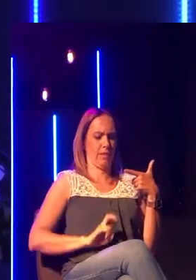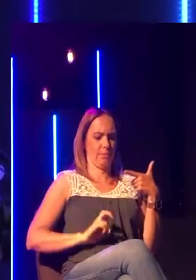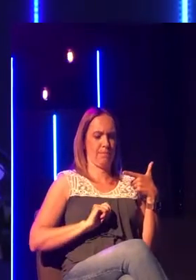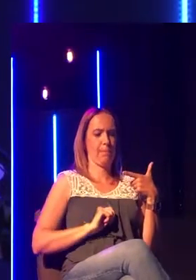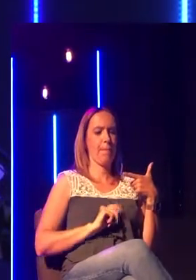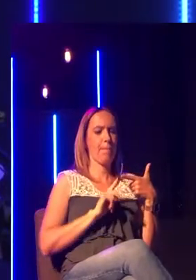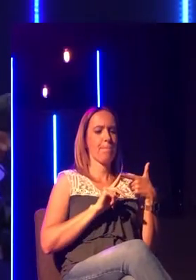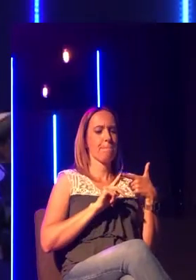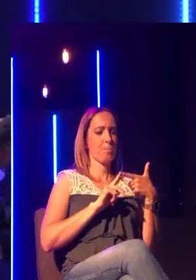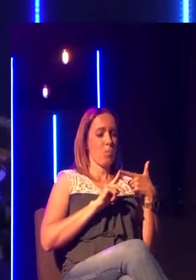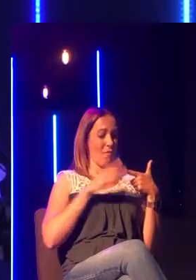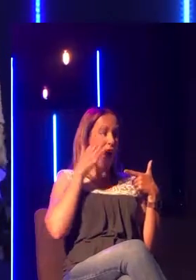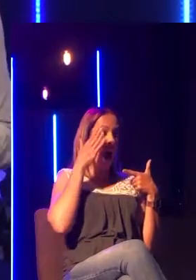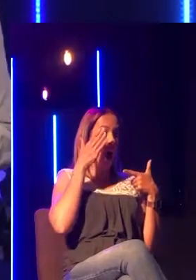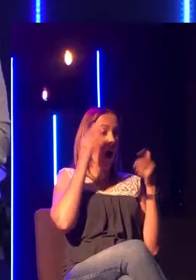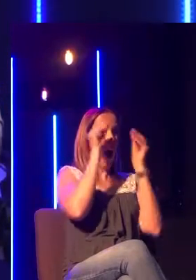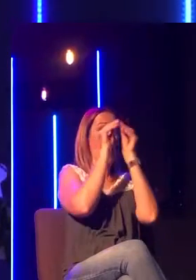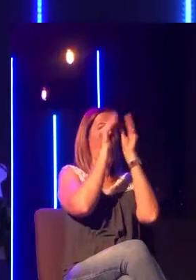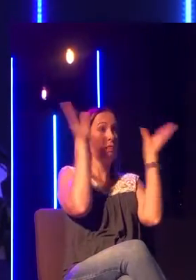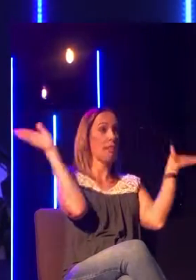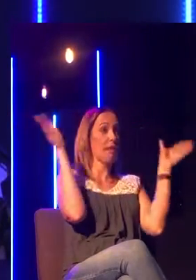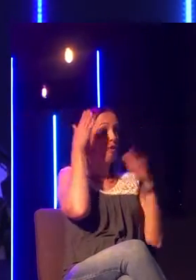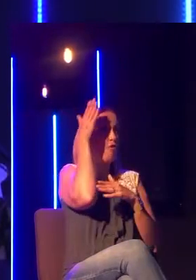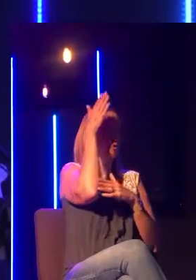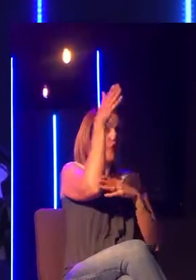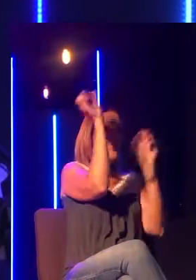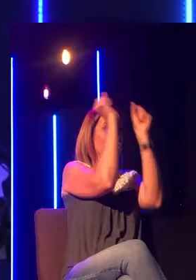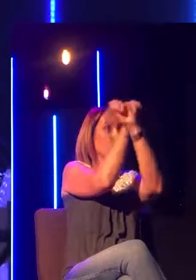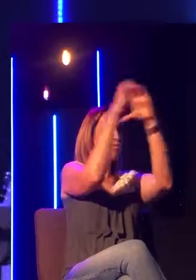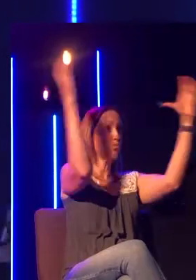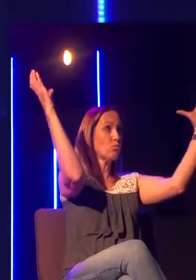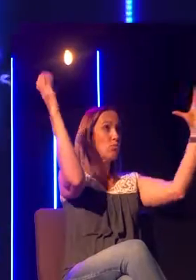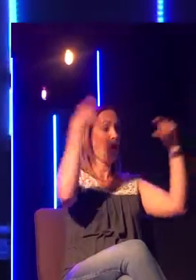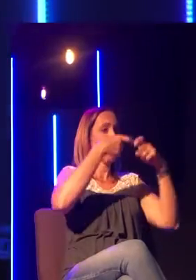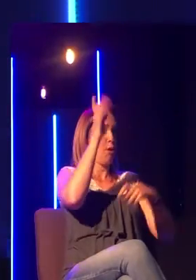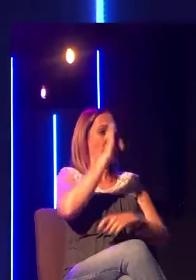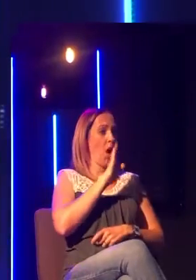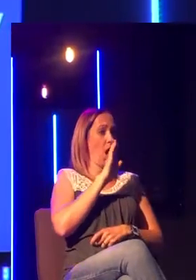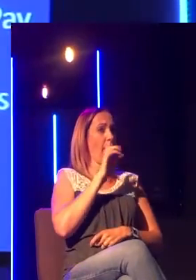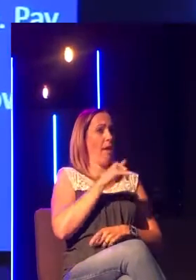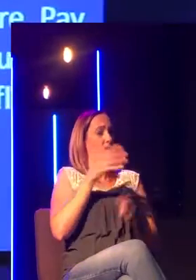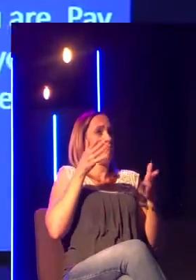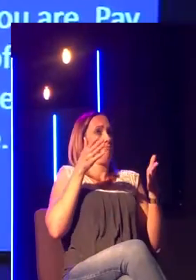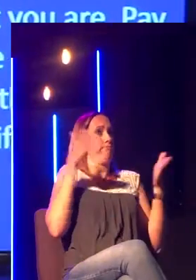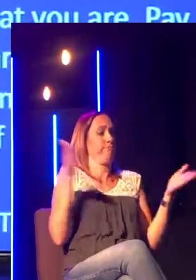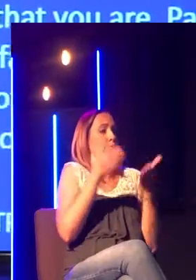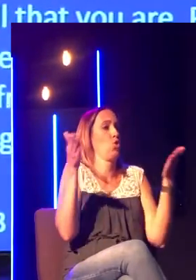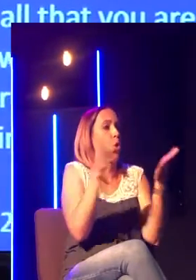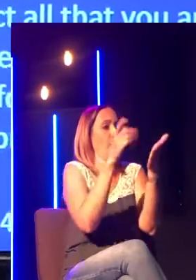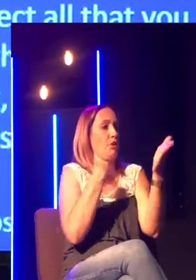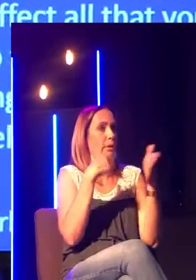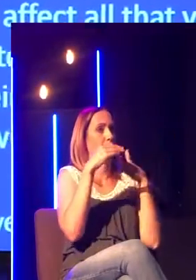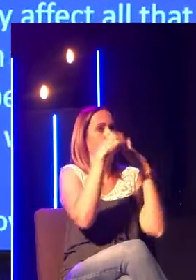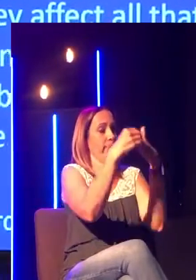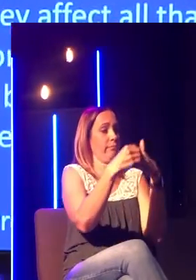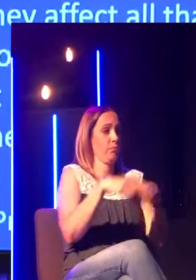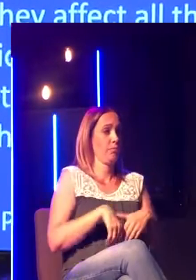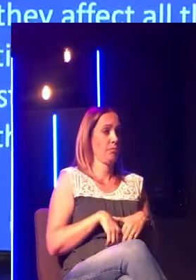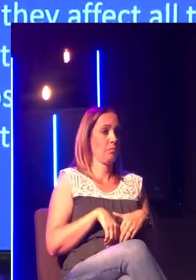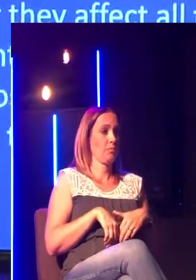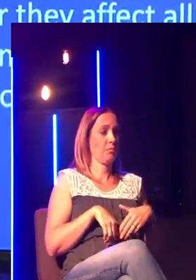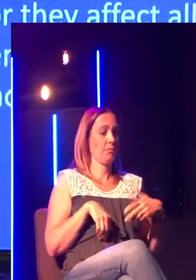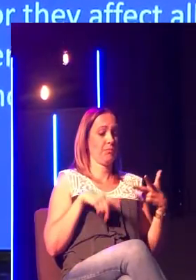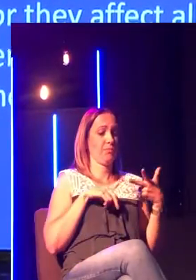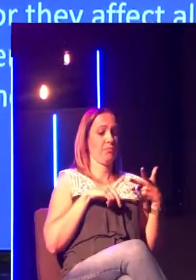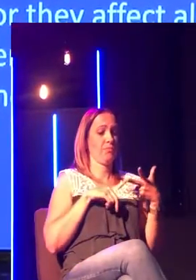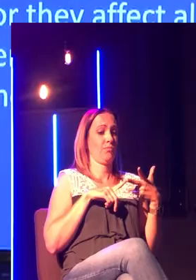my future from God? Do I have a vision that is propelling me forward, drawing me forward? How about, am I